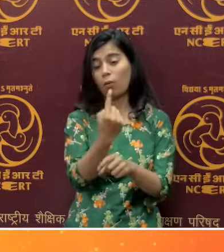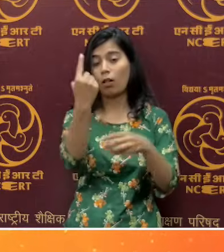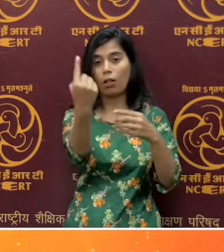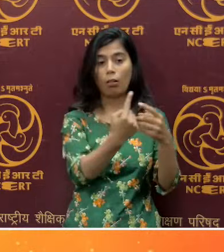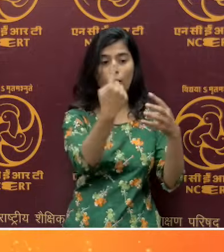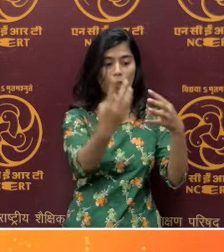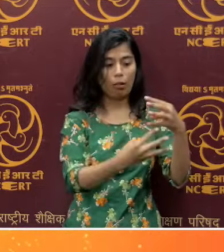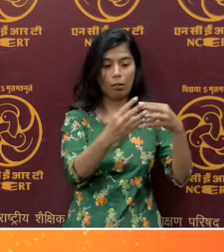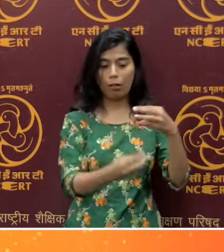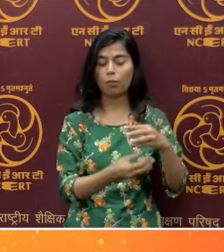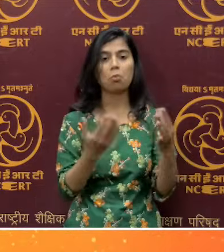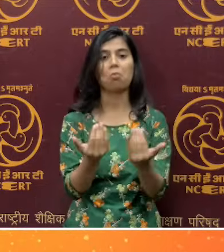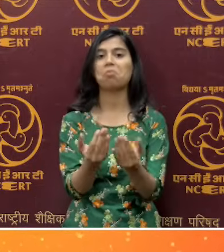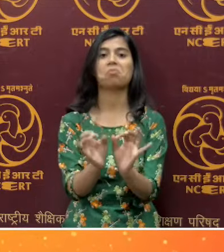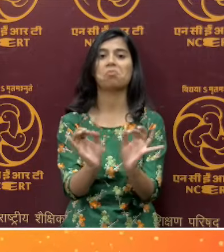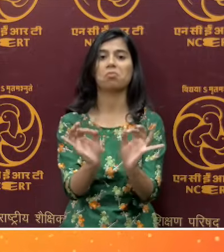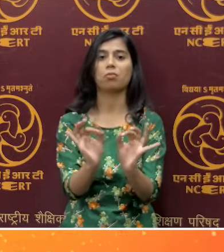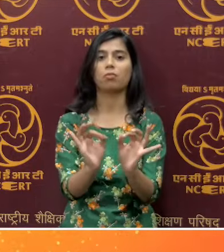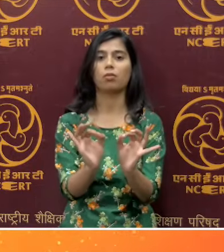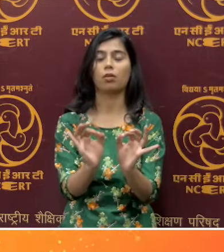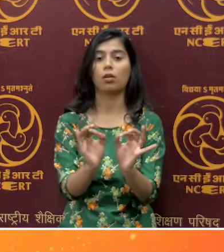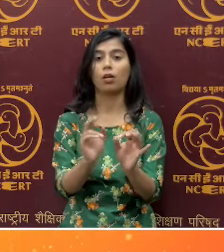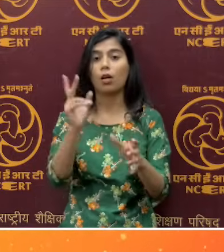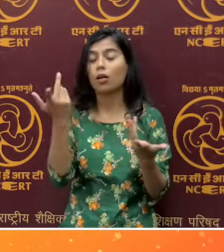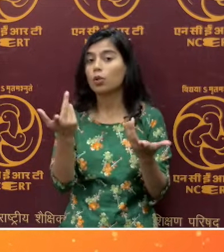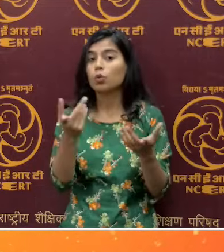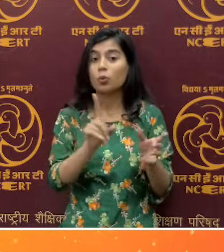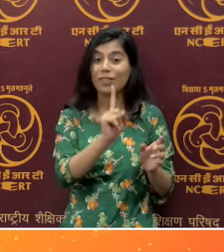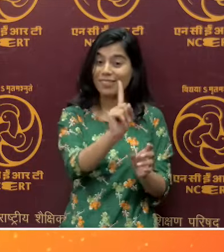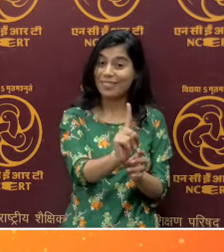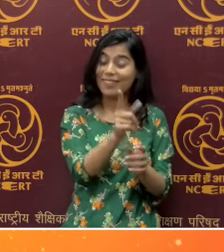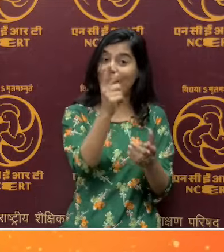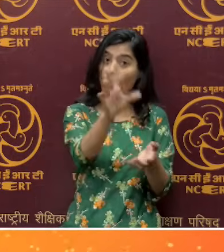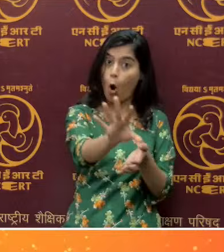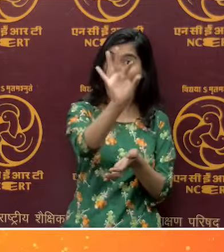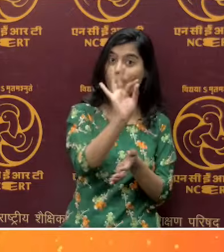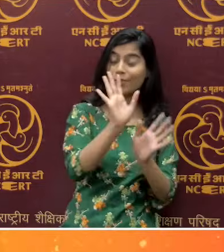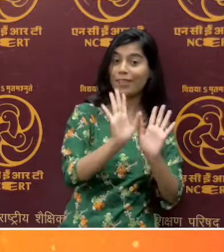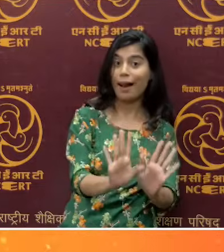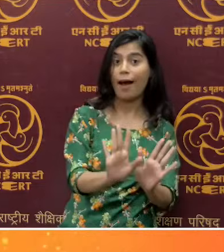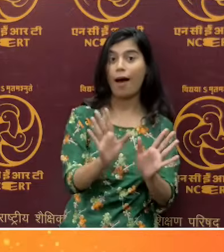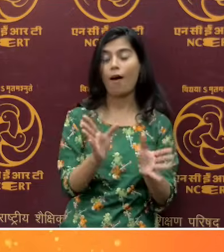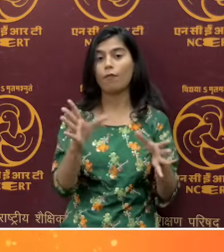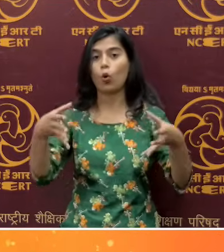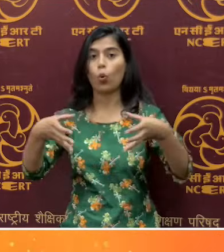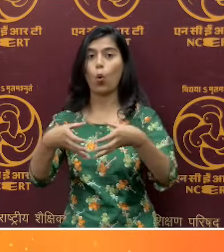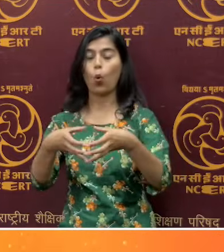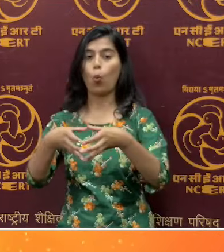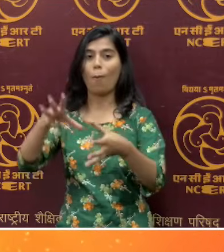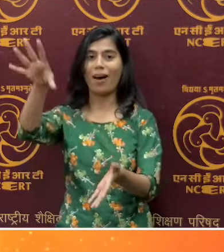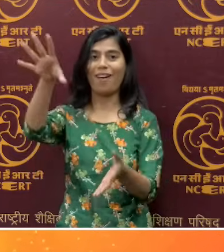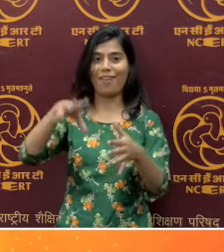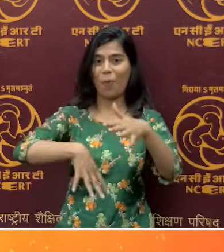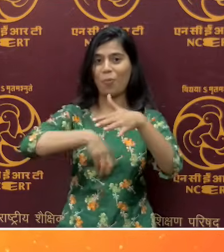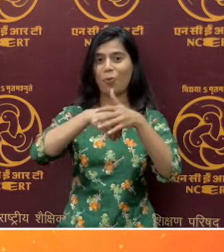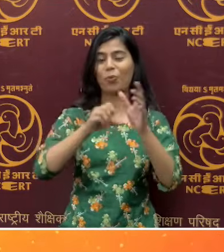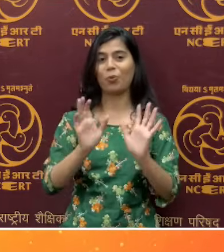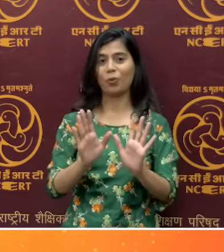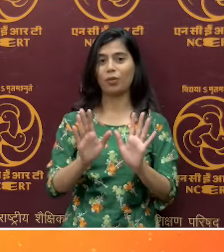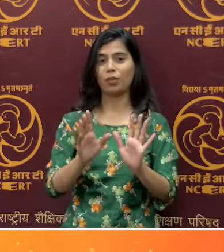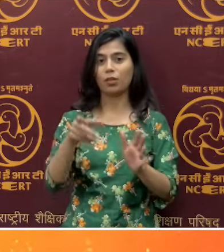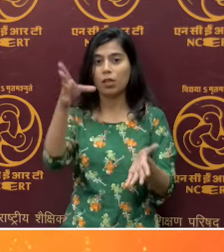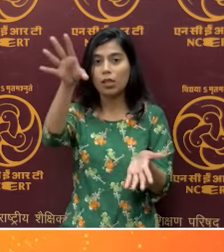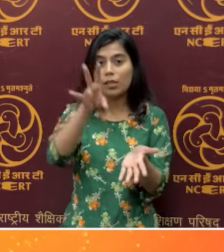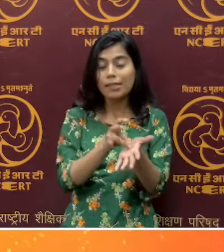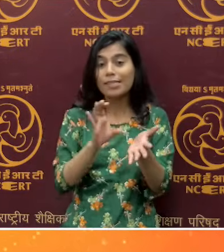one. So we have came up with this feature called as upload, a group upload, where you create one CSV. You can also download